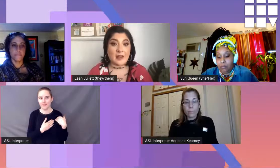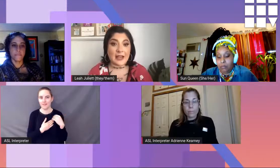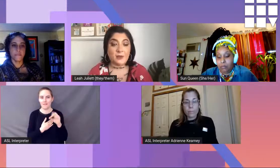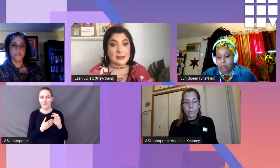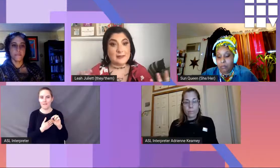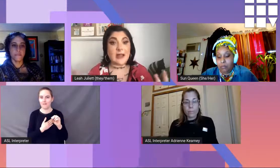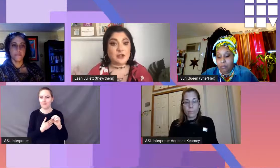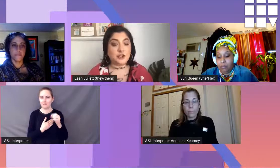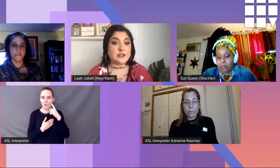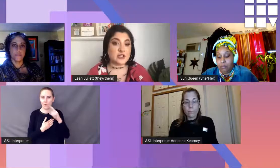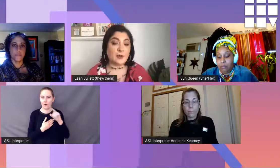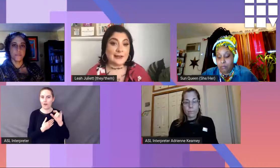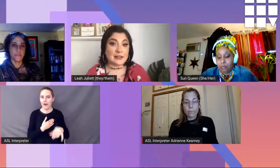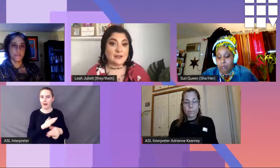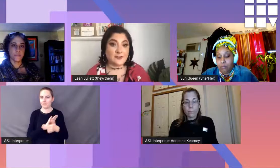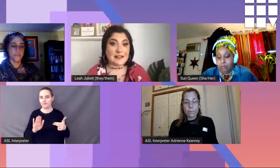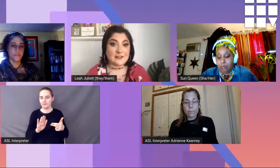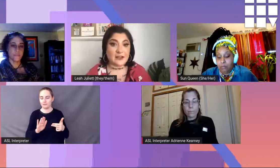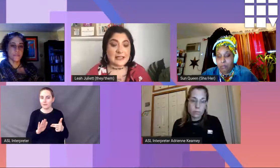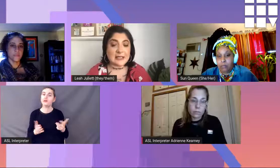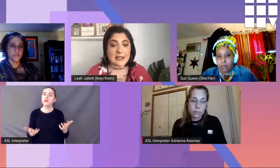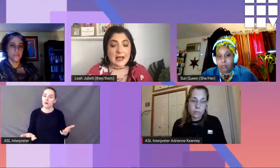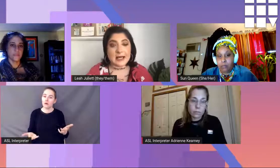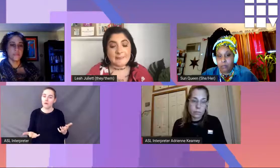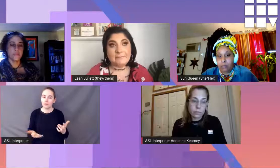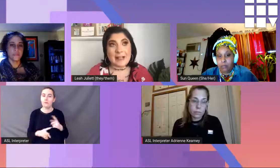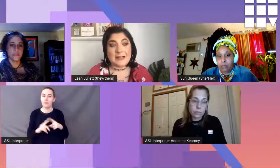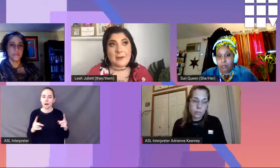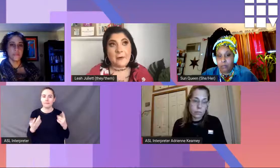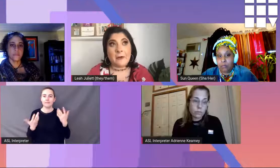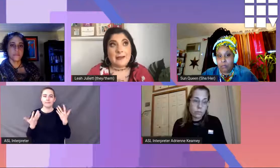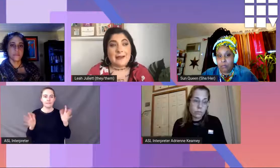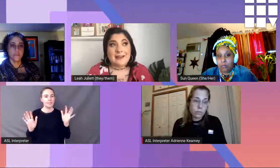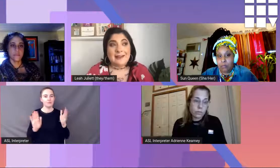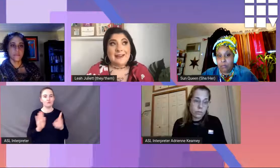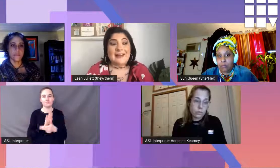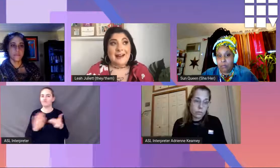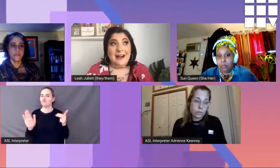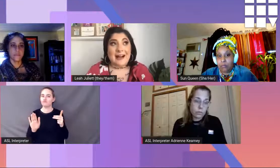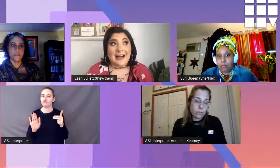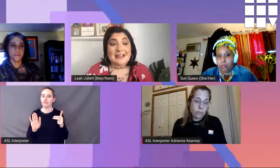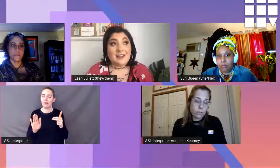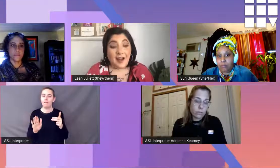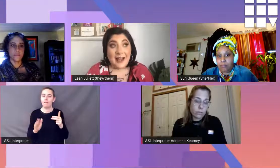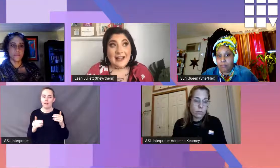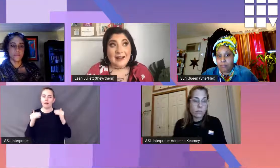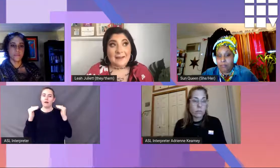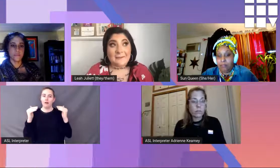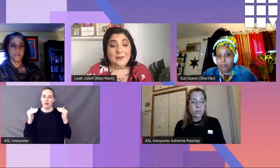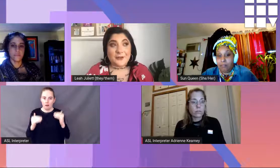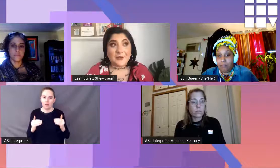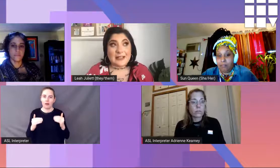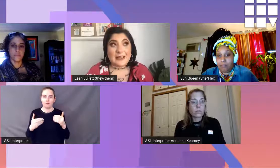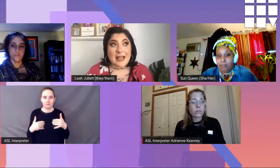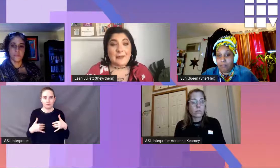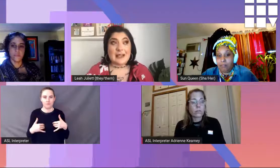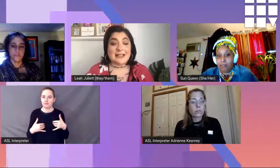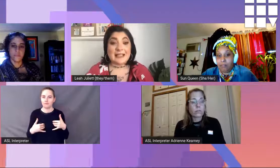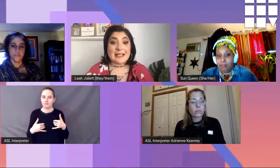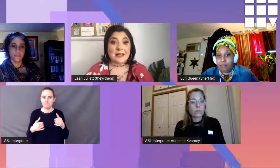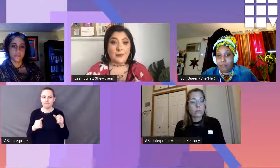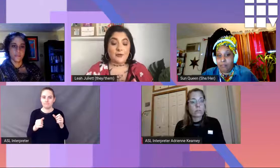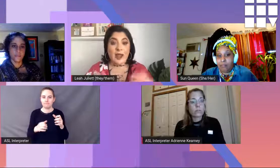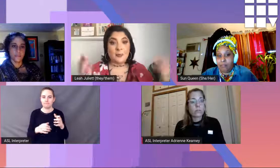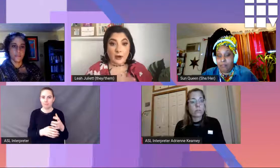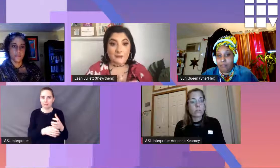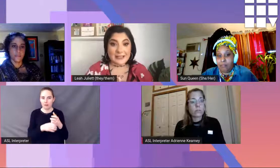on the line we then turned into our legal defense fund. And so it's a lot. There's really,